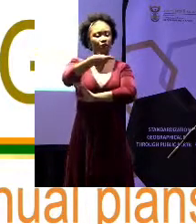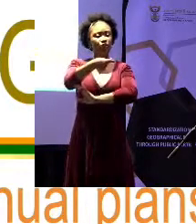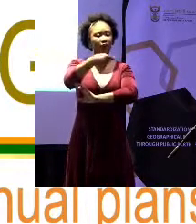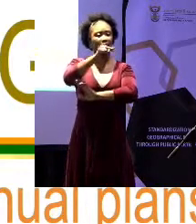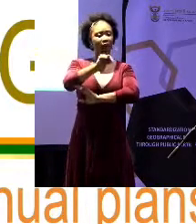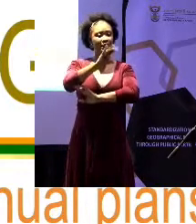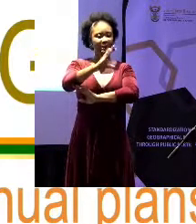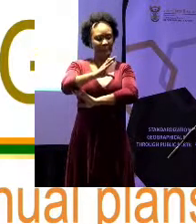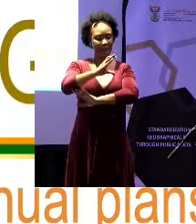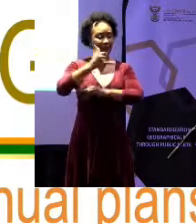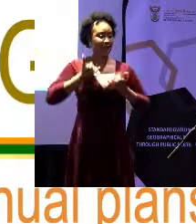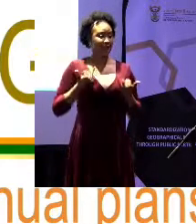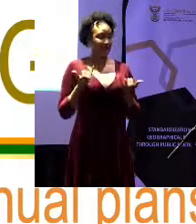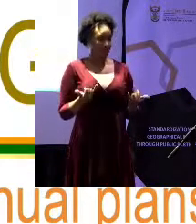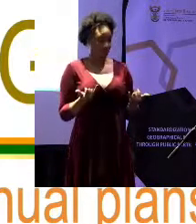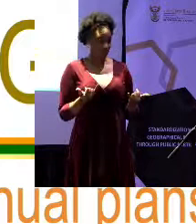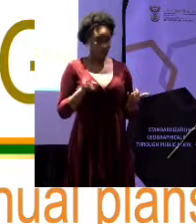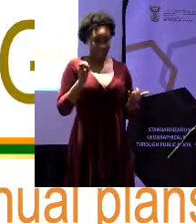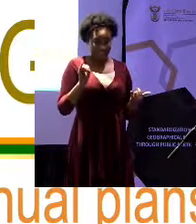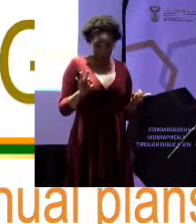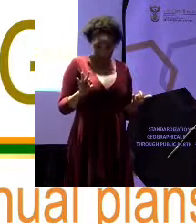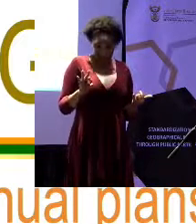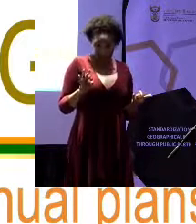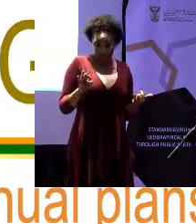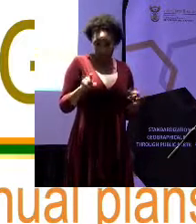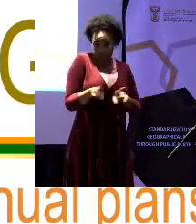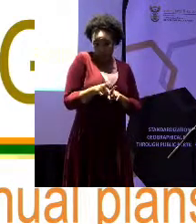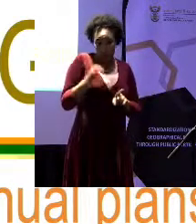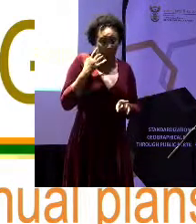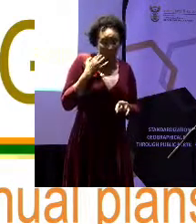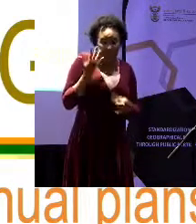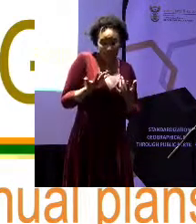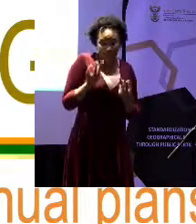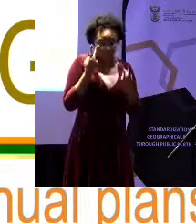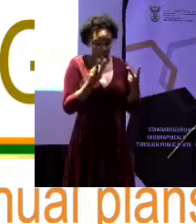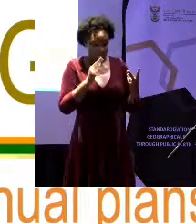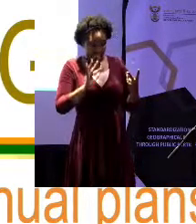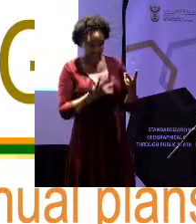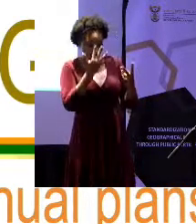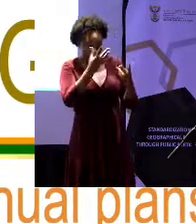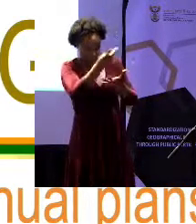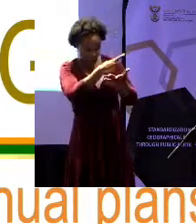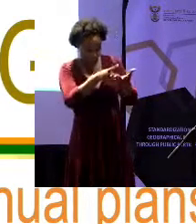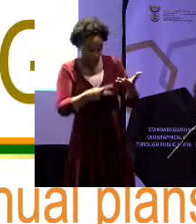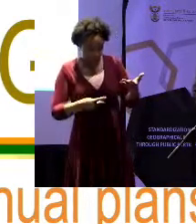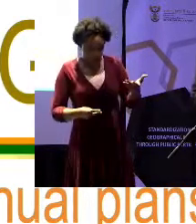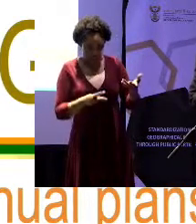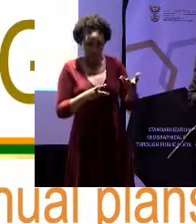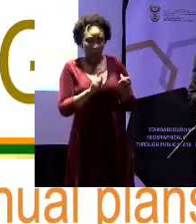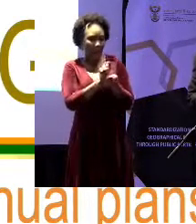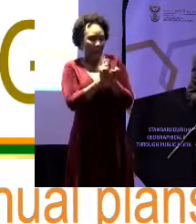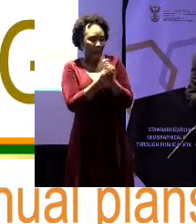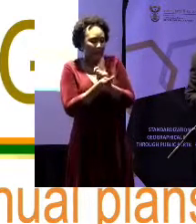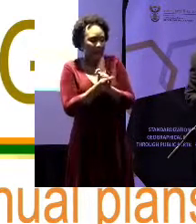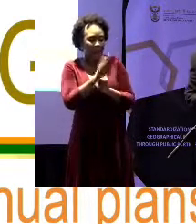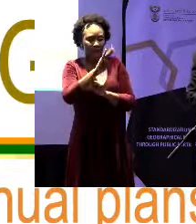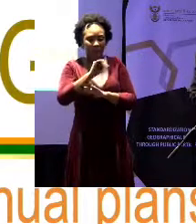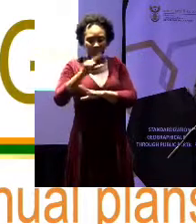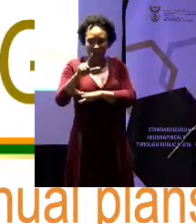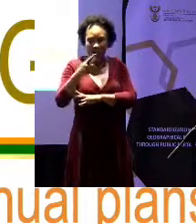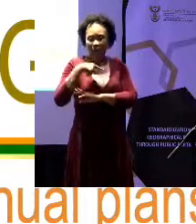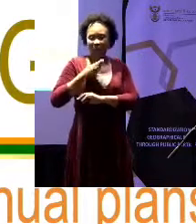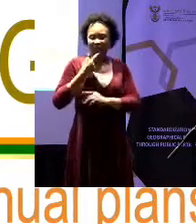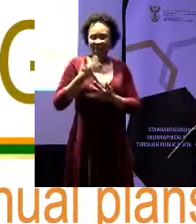Now, if and when you get sight of the 5th draft amendment bill that has been mentioned here earlier on,